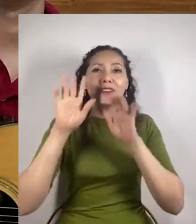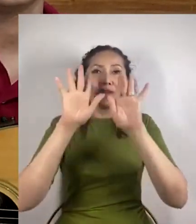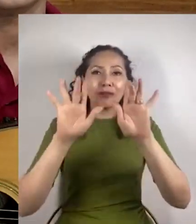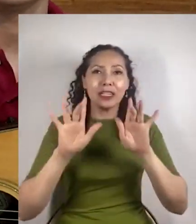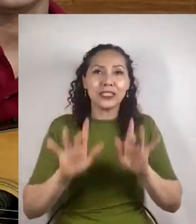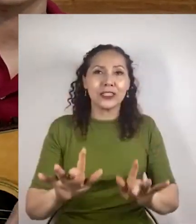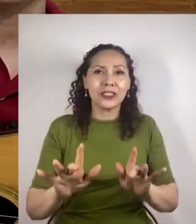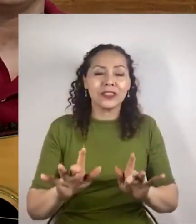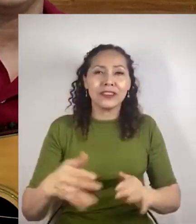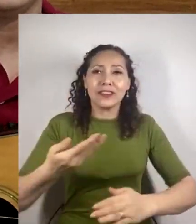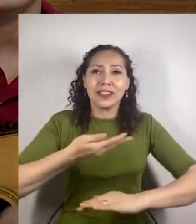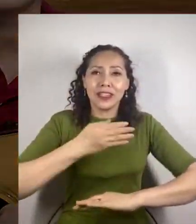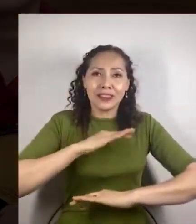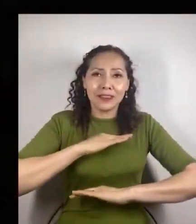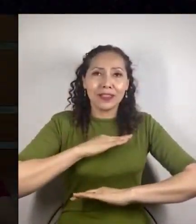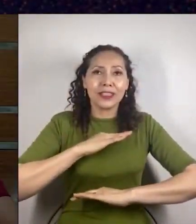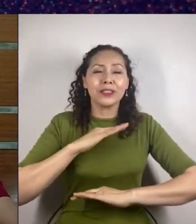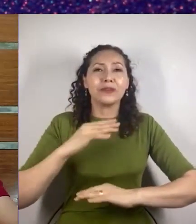heads and pray.